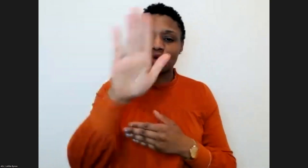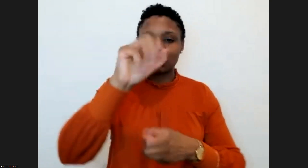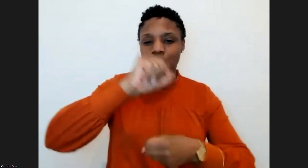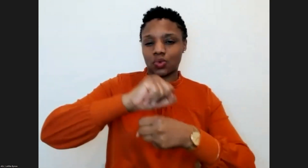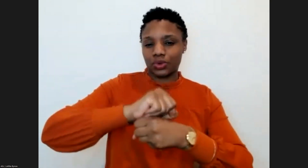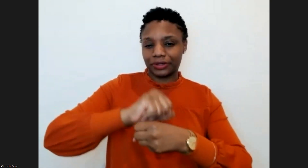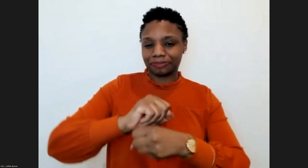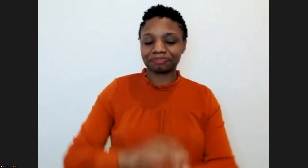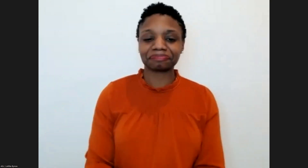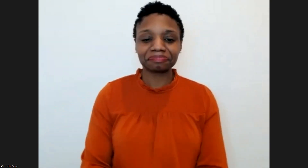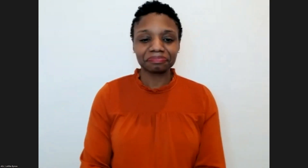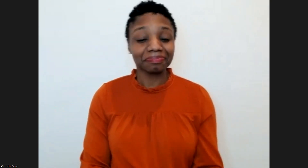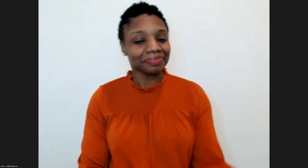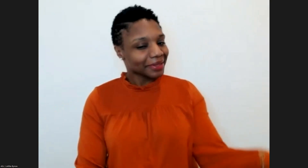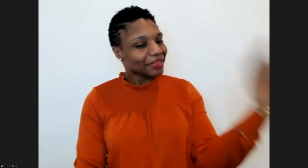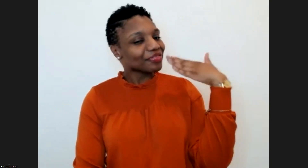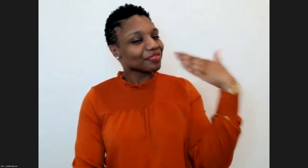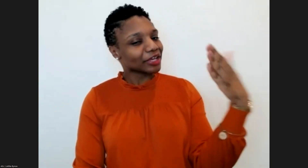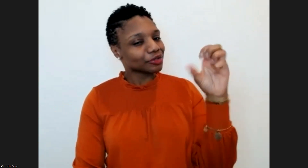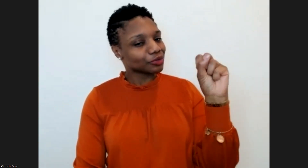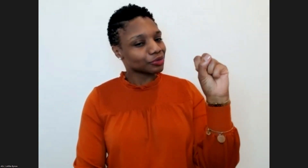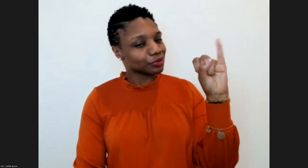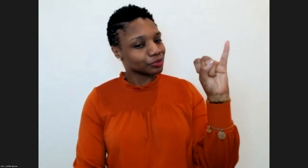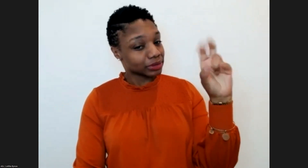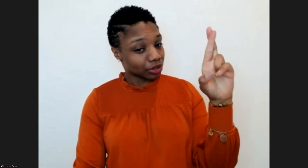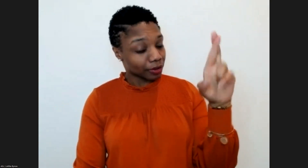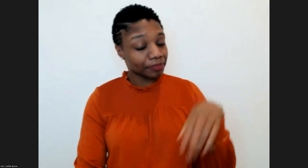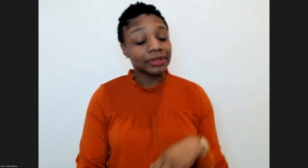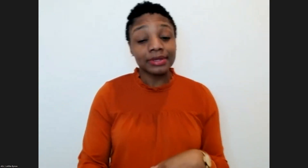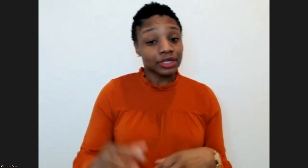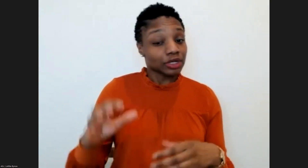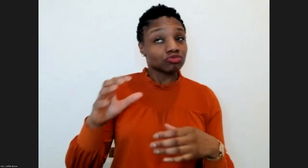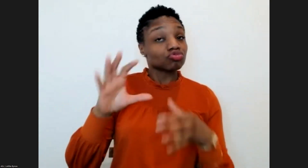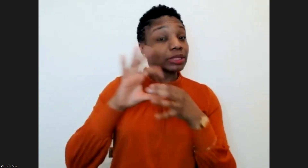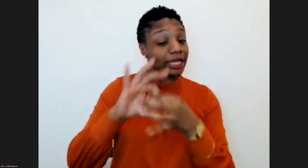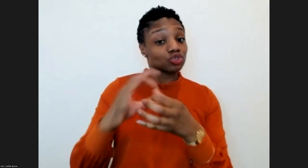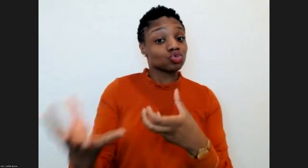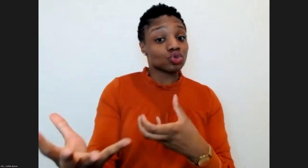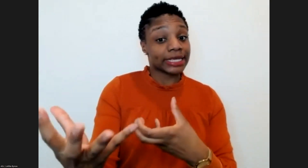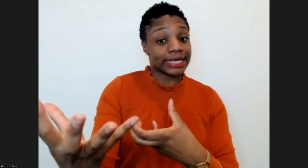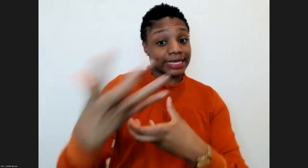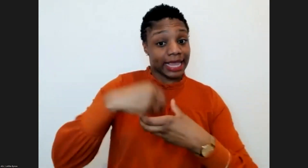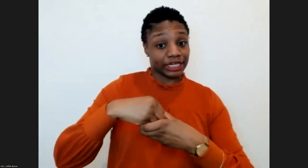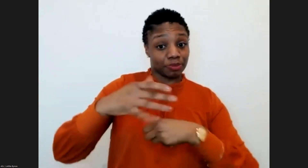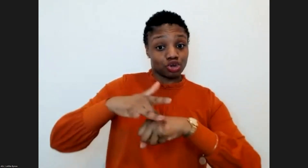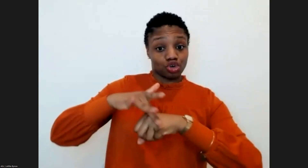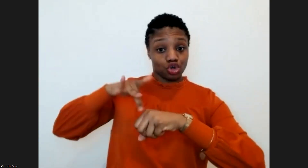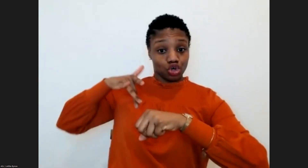Thank you. Thank you so much, sir. And I think that, the idea of engagement early and often is something that we